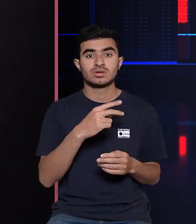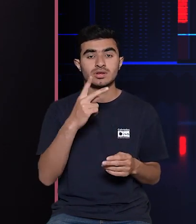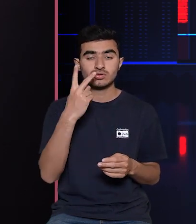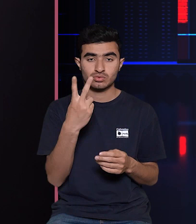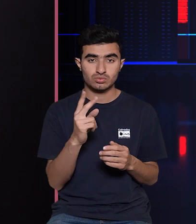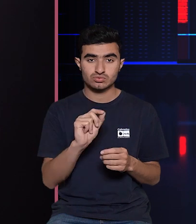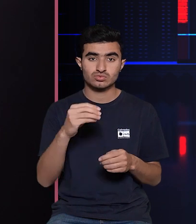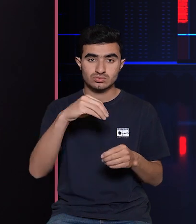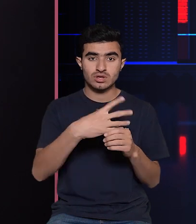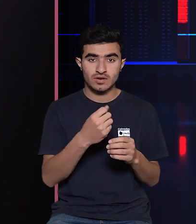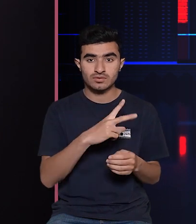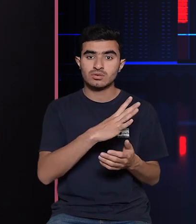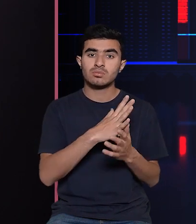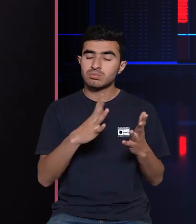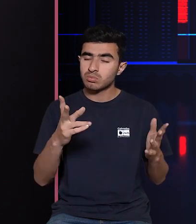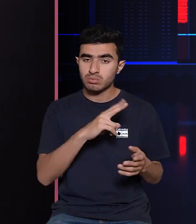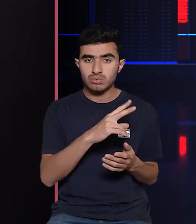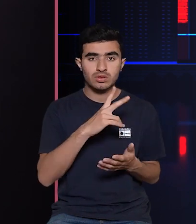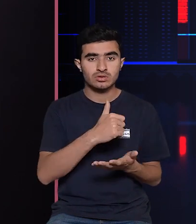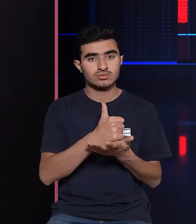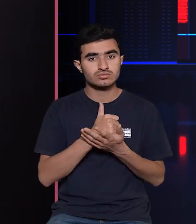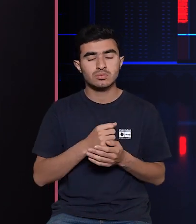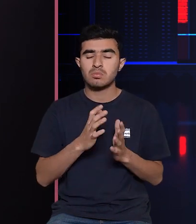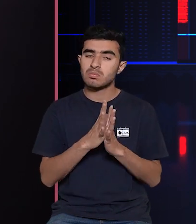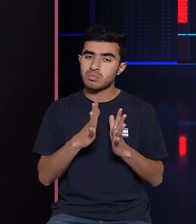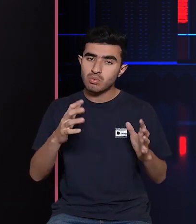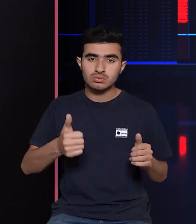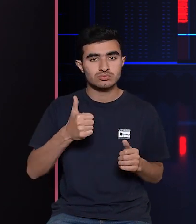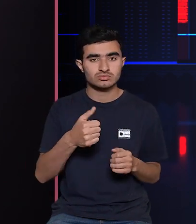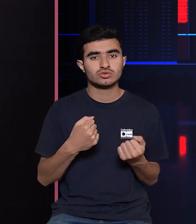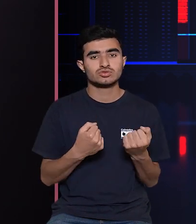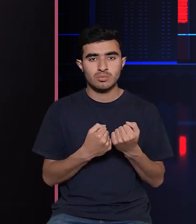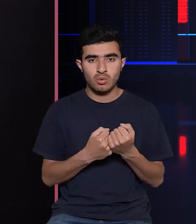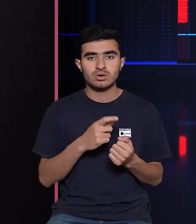Ma'am Sara and Ma'am Kurat, both of them have been